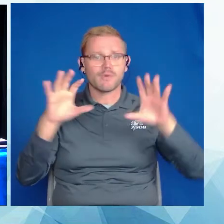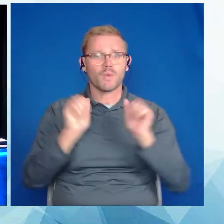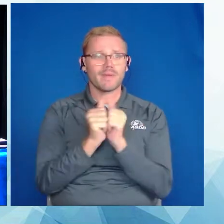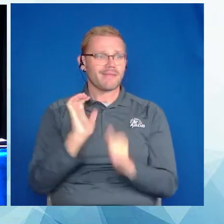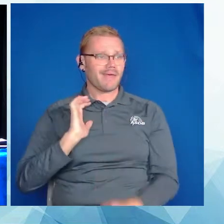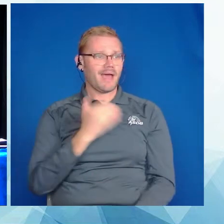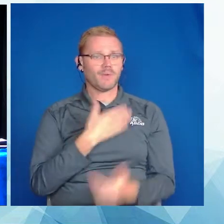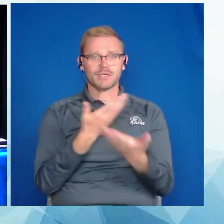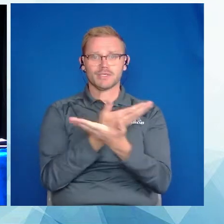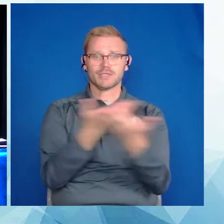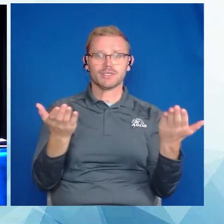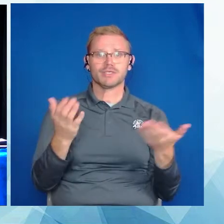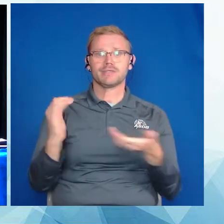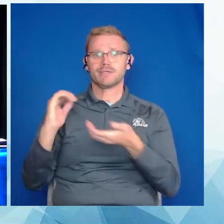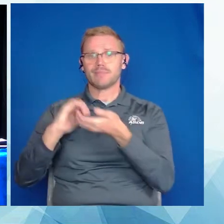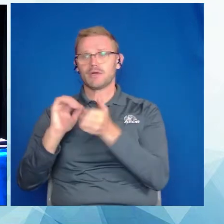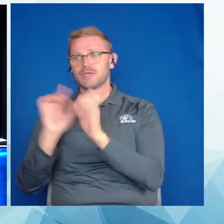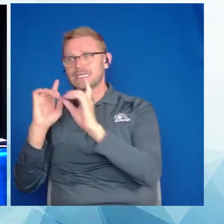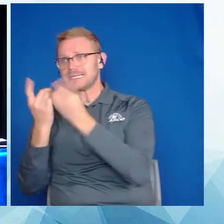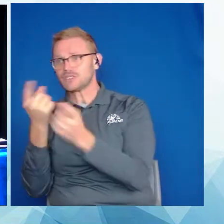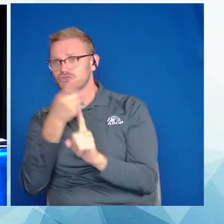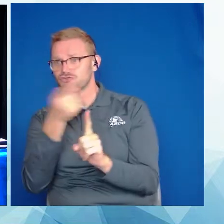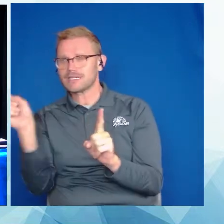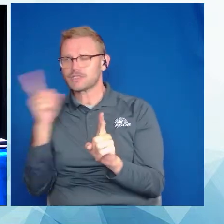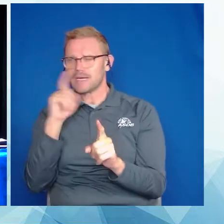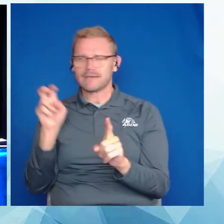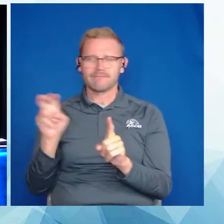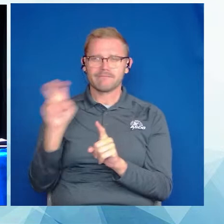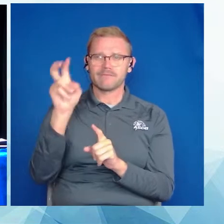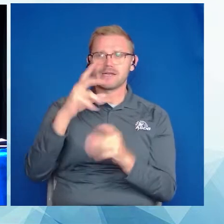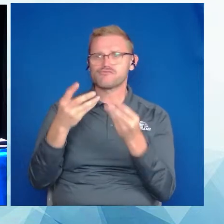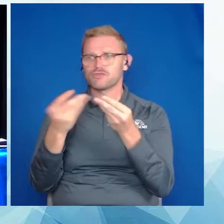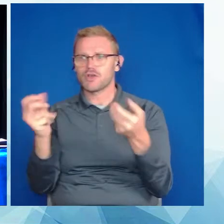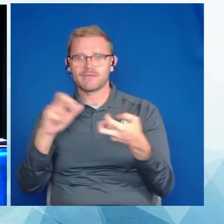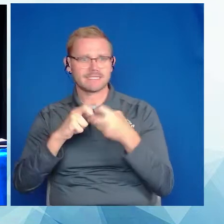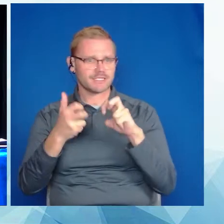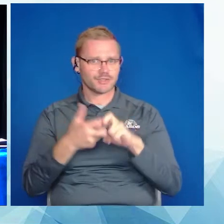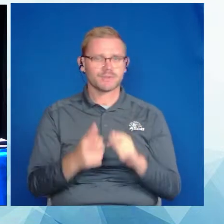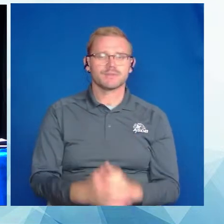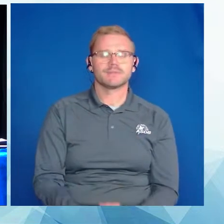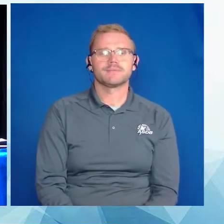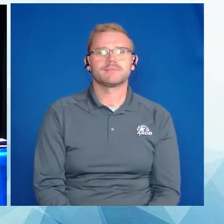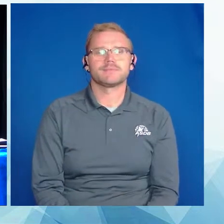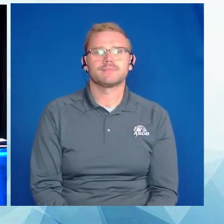our partnering districts to try and navigate these issues.